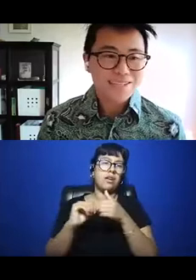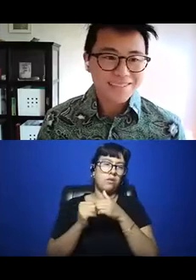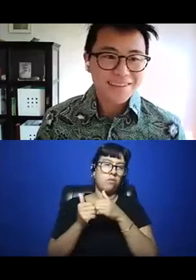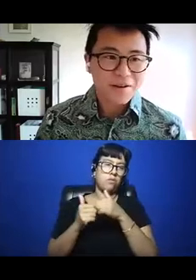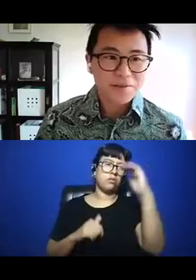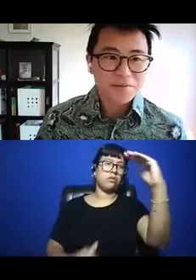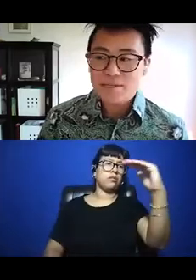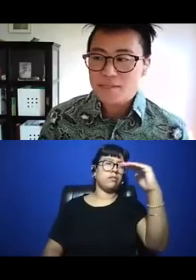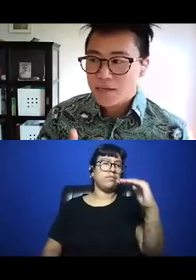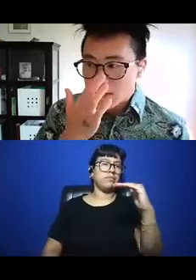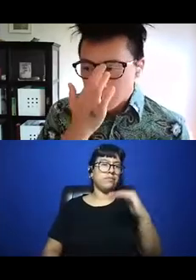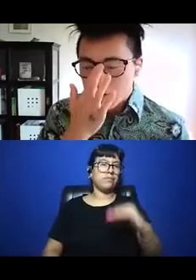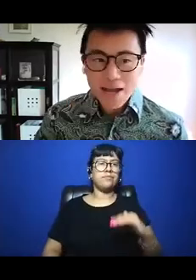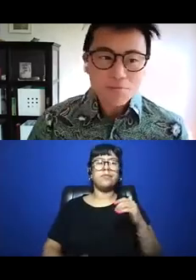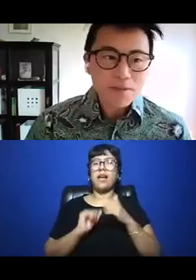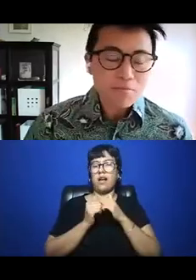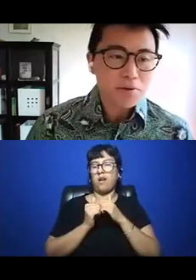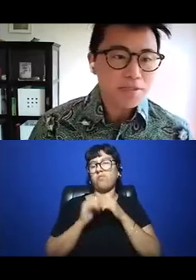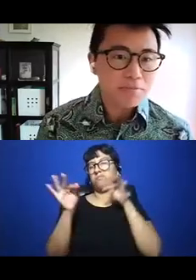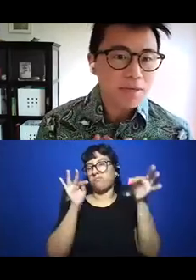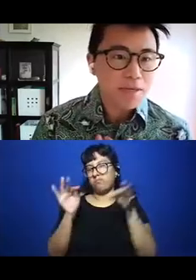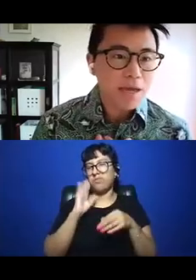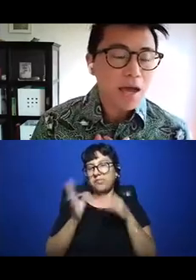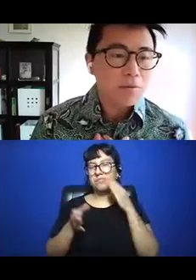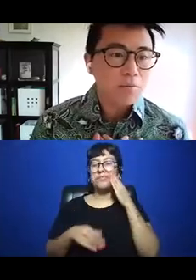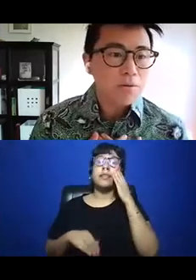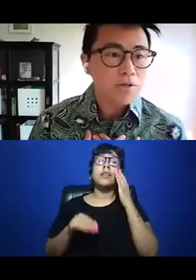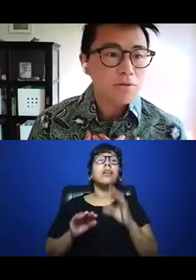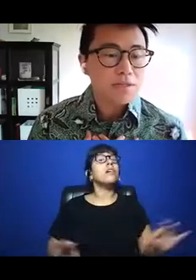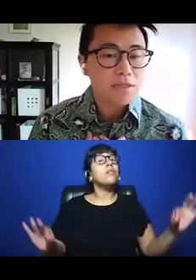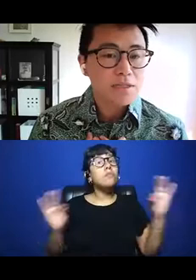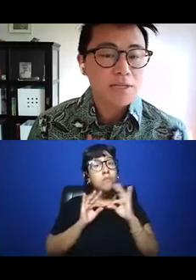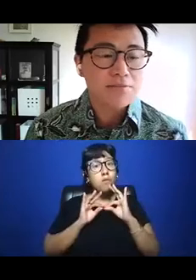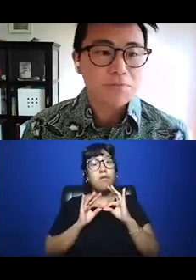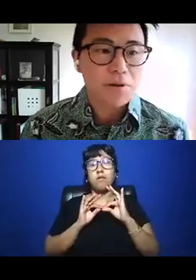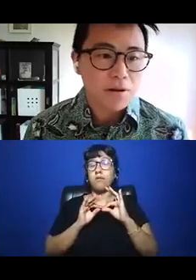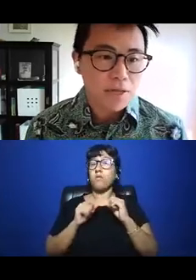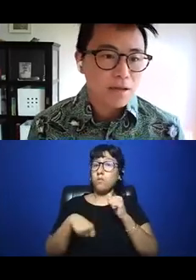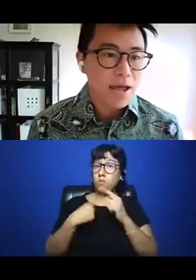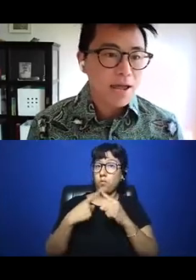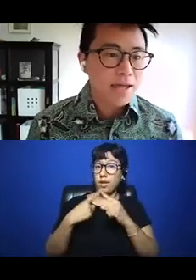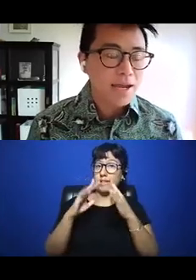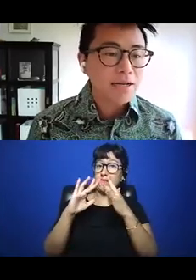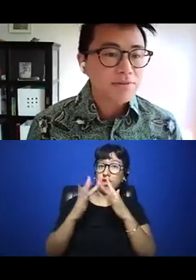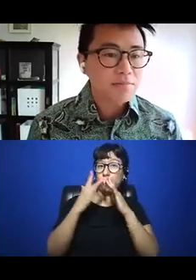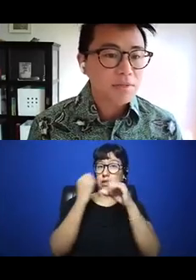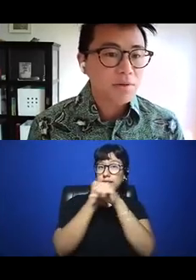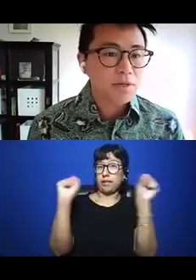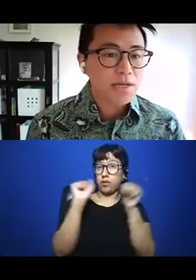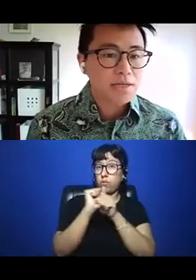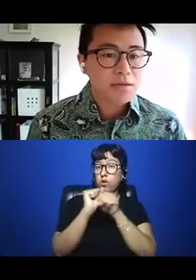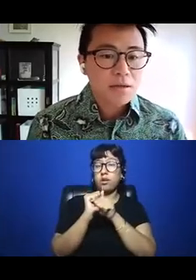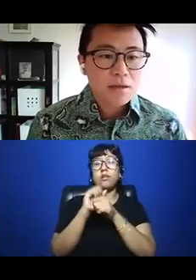We'll dig into how we do this. So that's really important to me when we're doing digital safety work in activism,